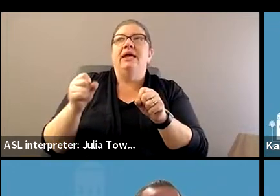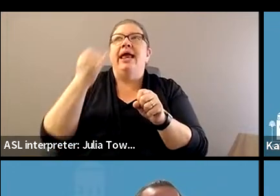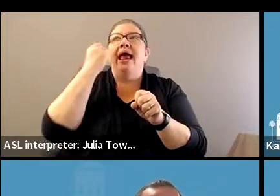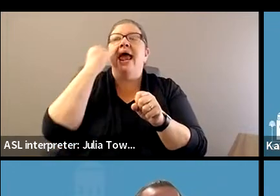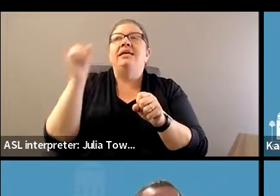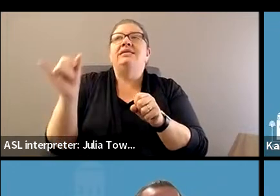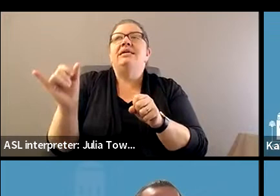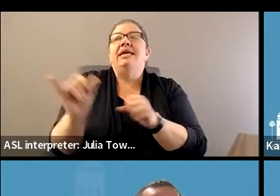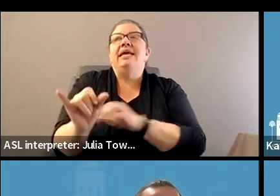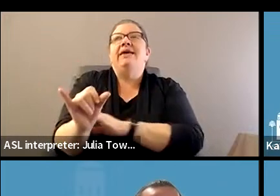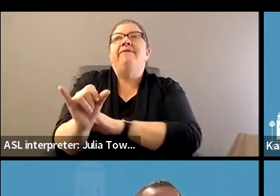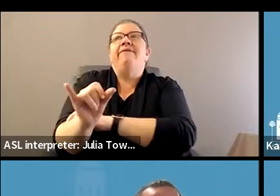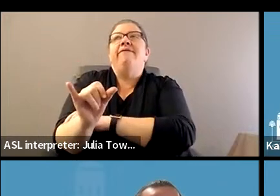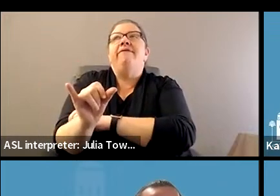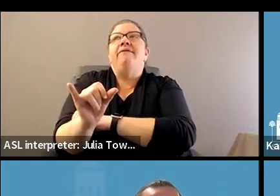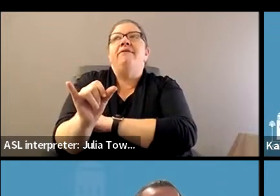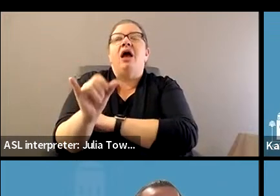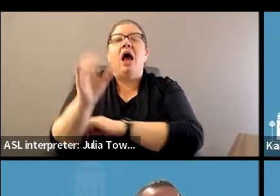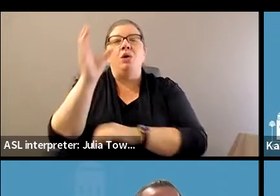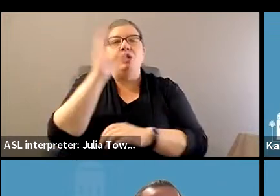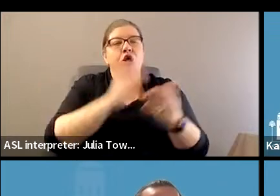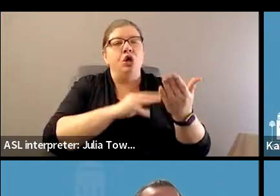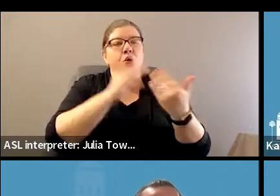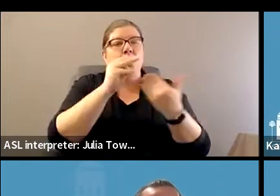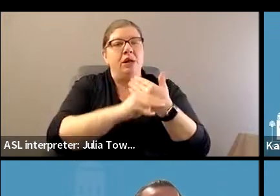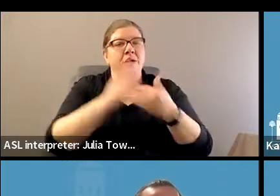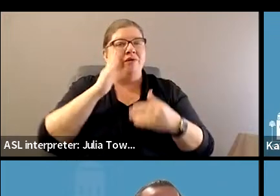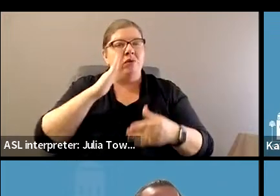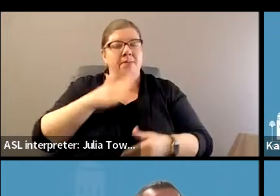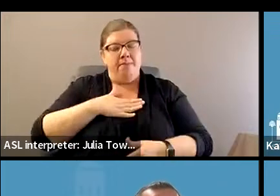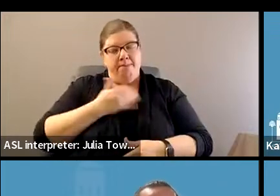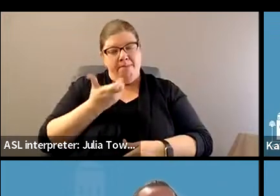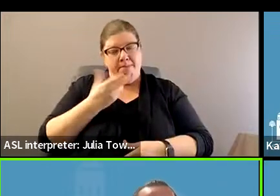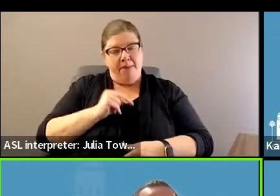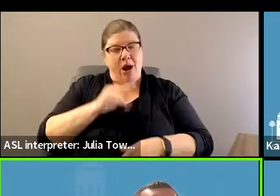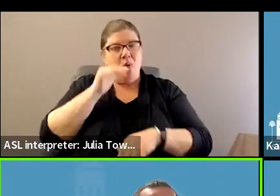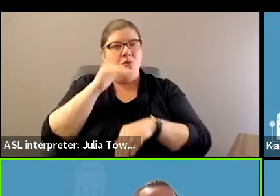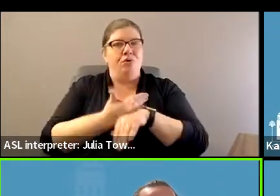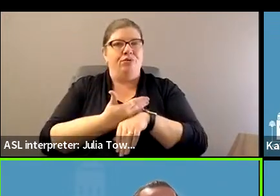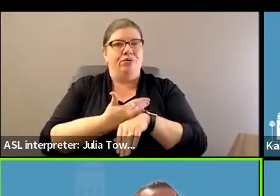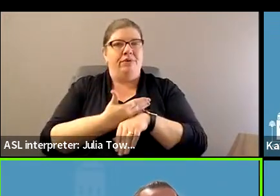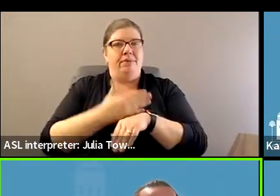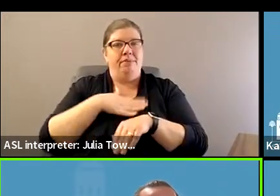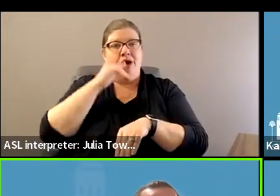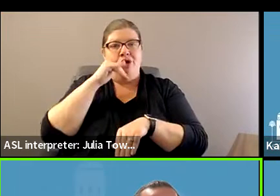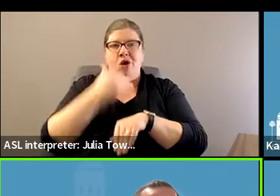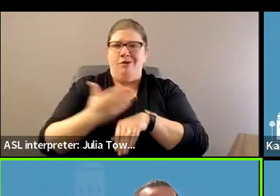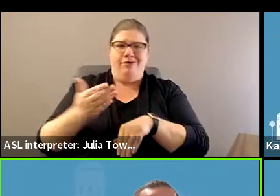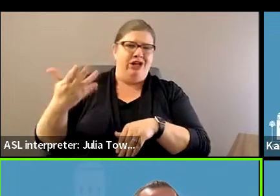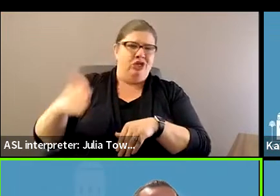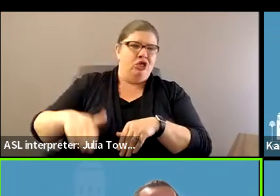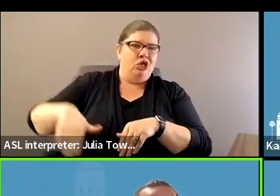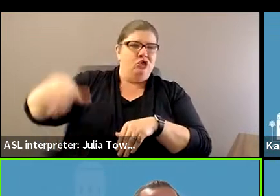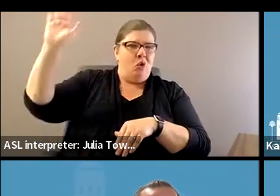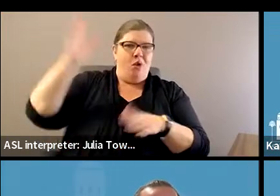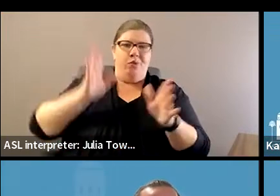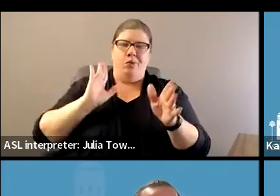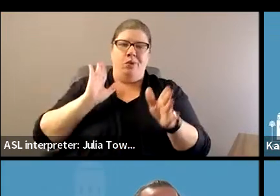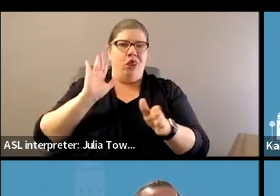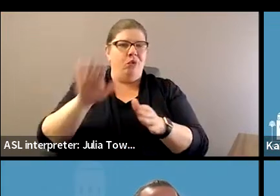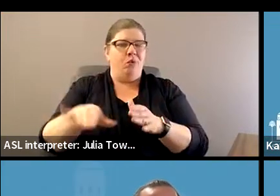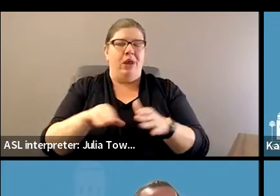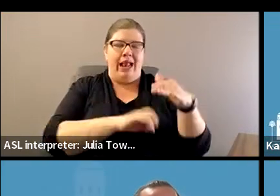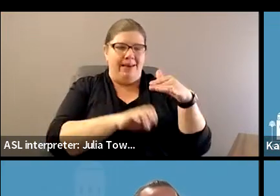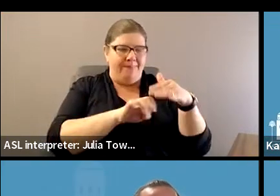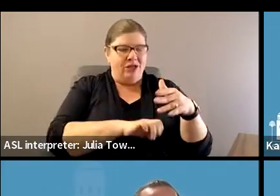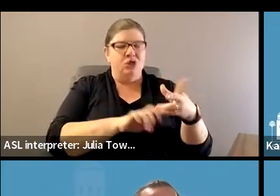was looking for a curriculum for my own child, my daughter. My daughter is now an adult. She went through elementary, junior high, high school,